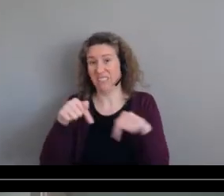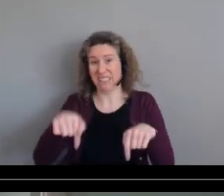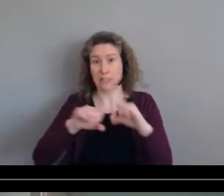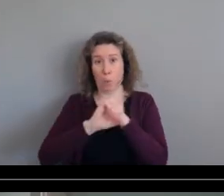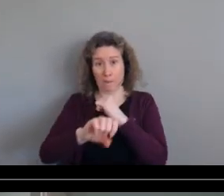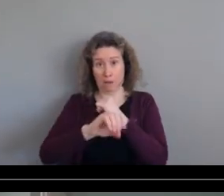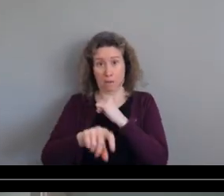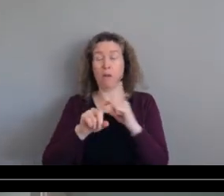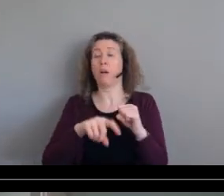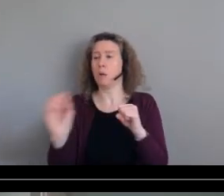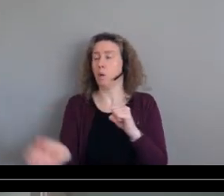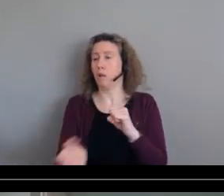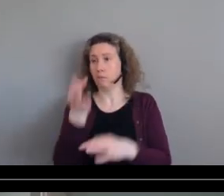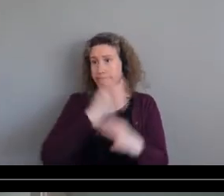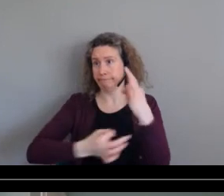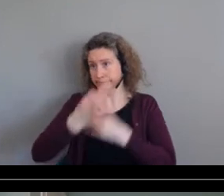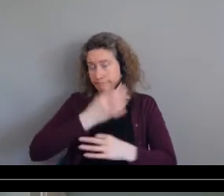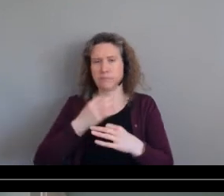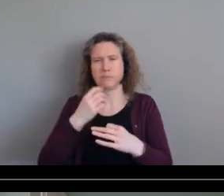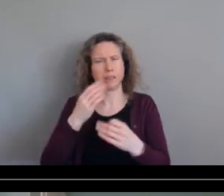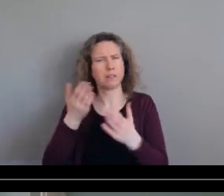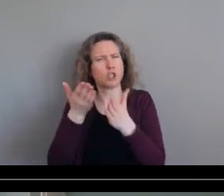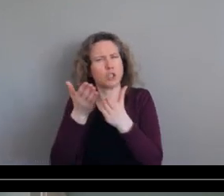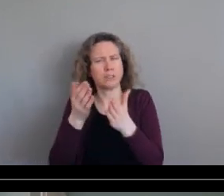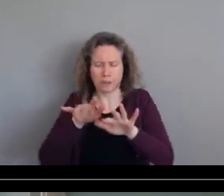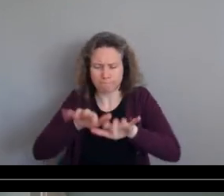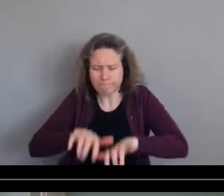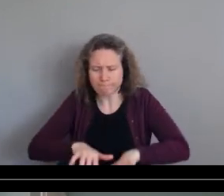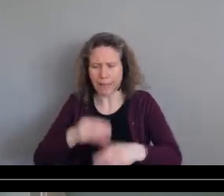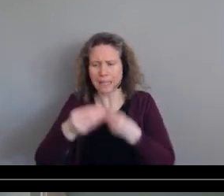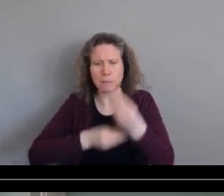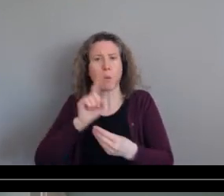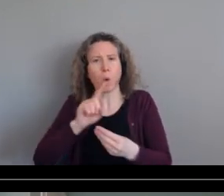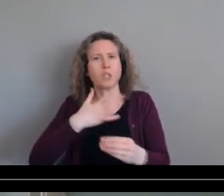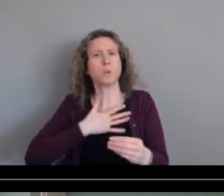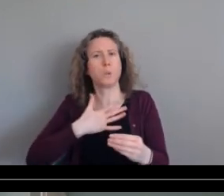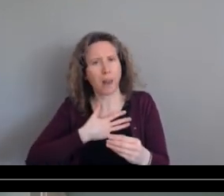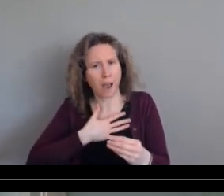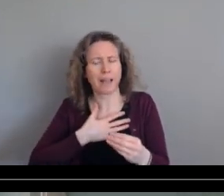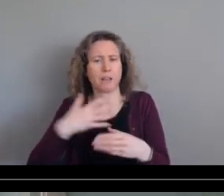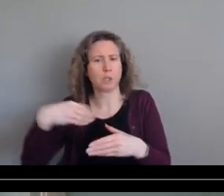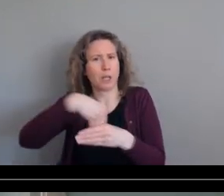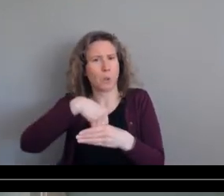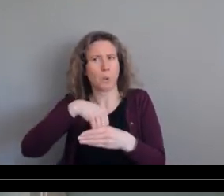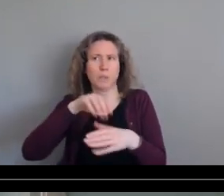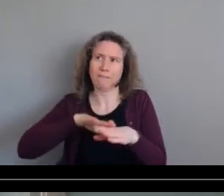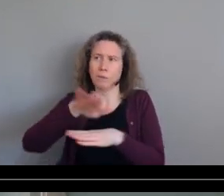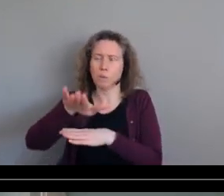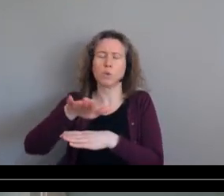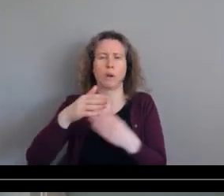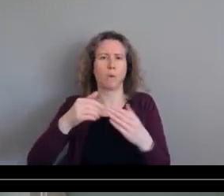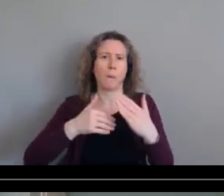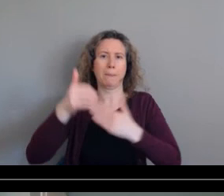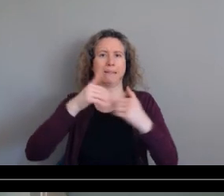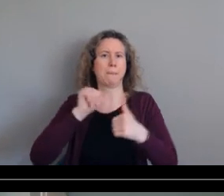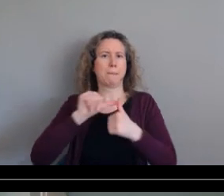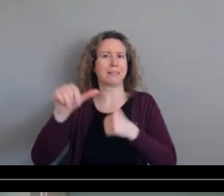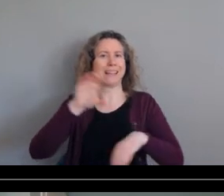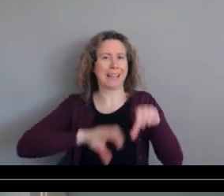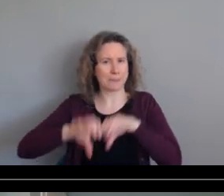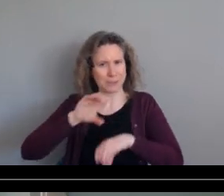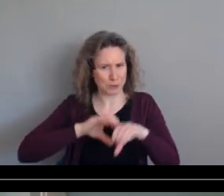not only about these specific issues, but also general things that you'd like us to cover in the Building a Better Chemistry Culture series. Now, there are so many people for